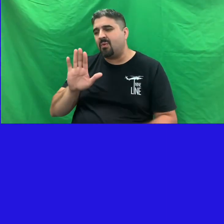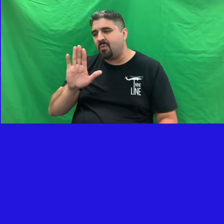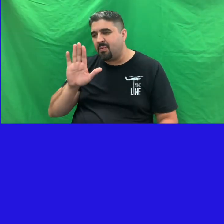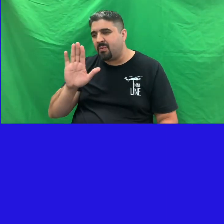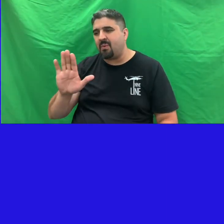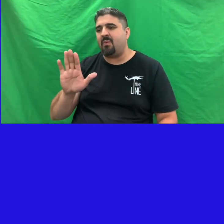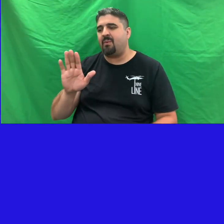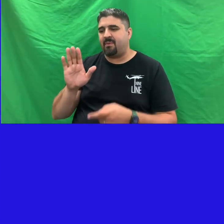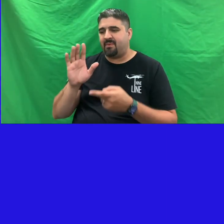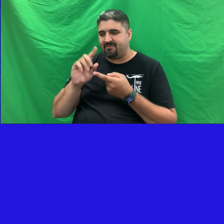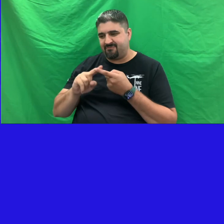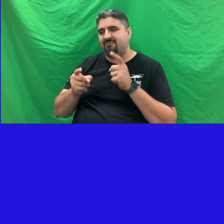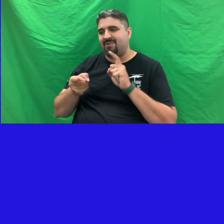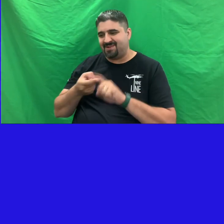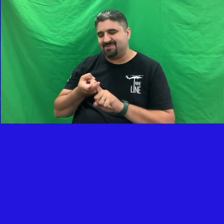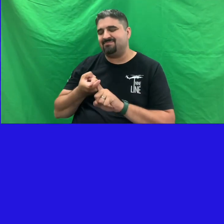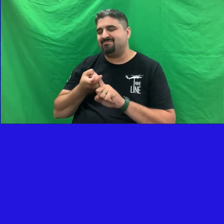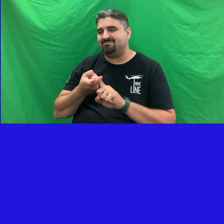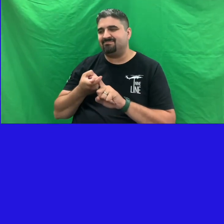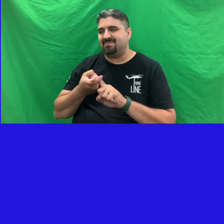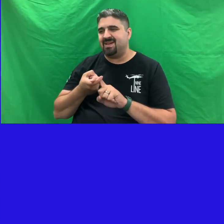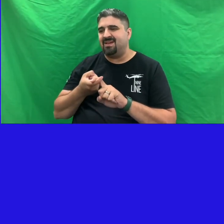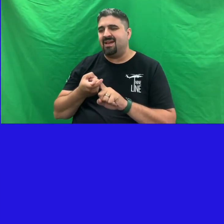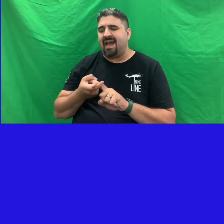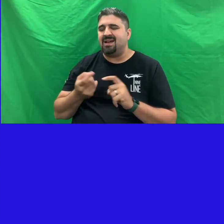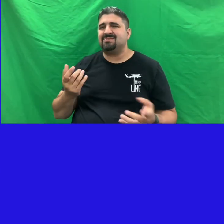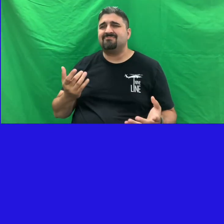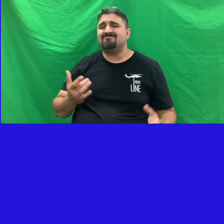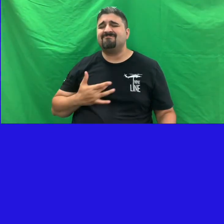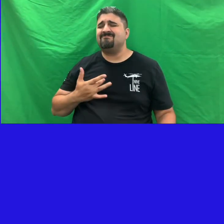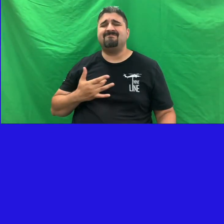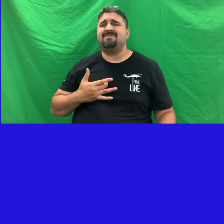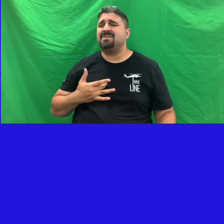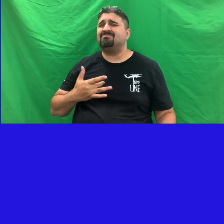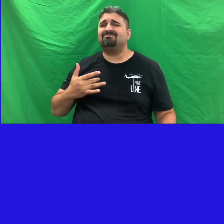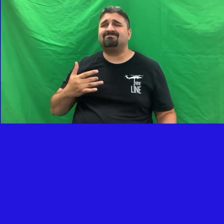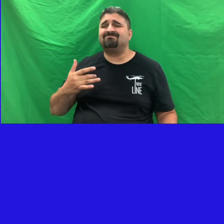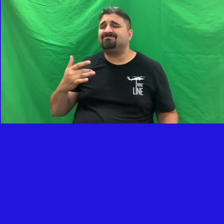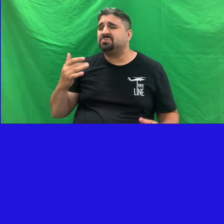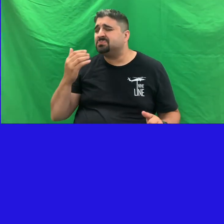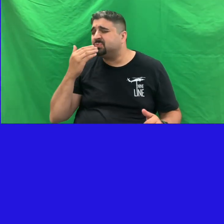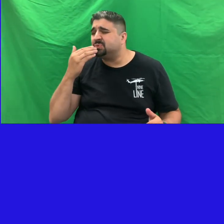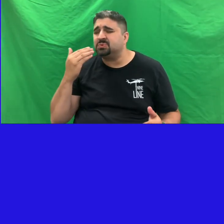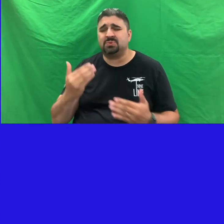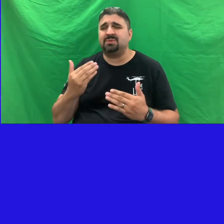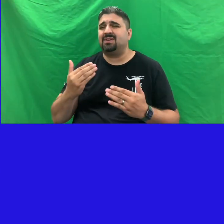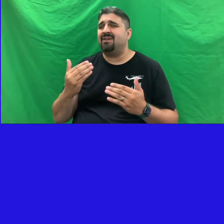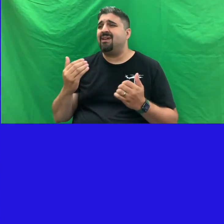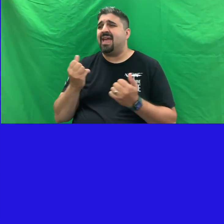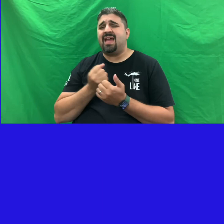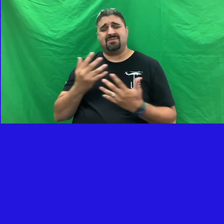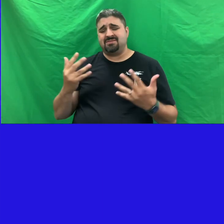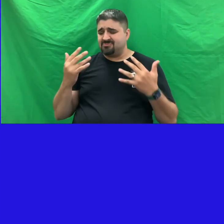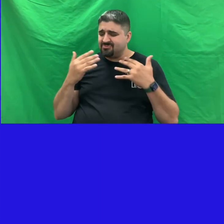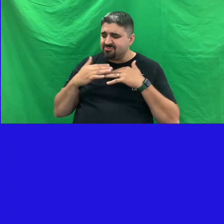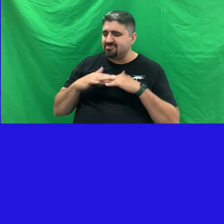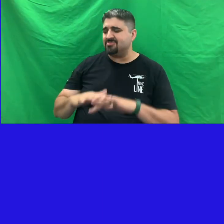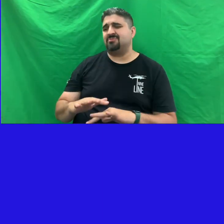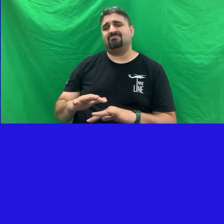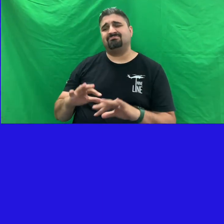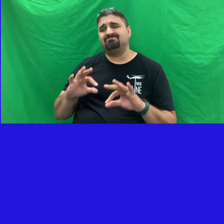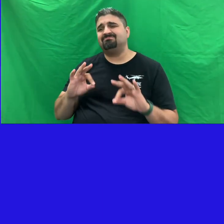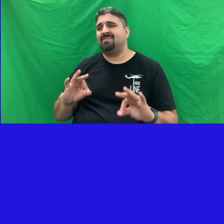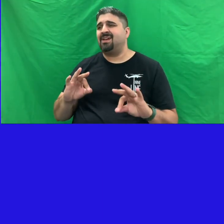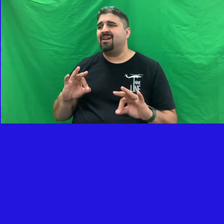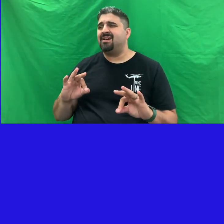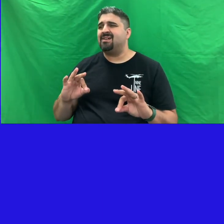shining. I felt good because I was a frog. And I felt good